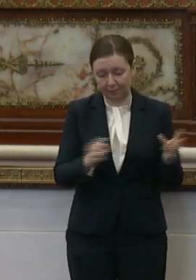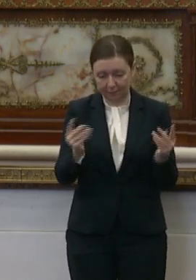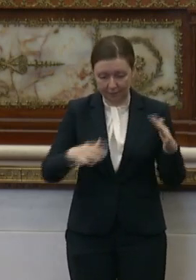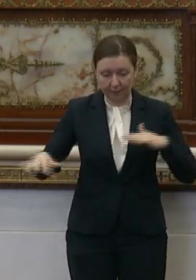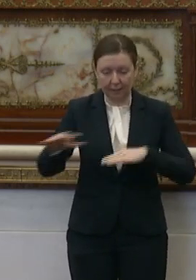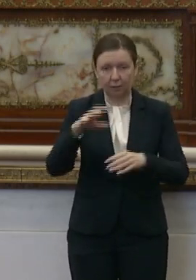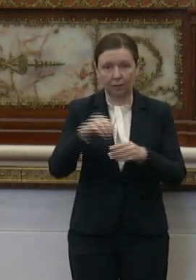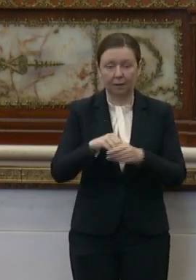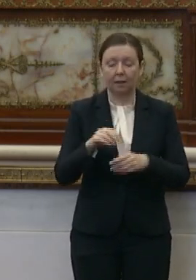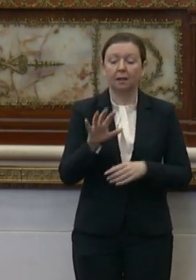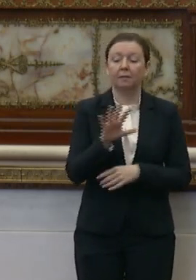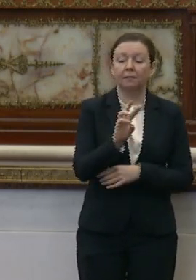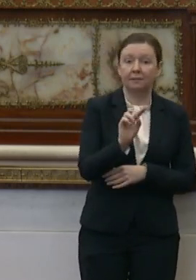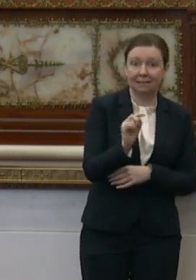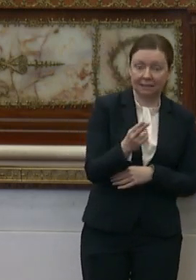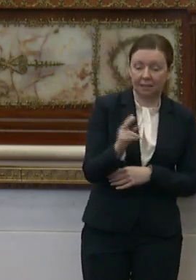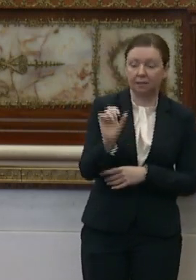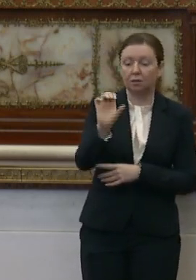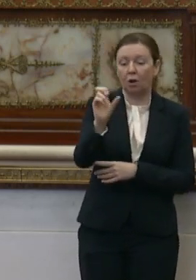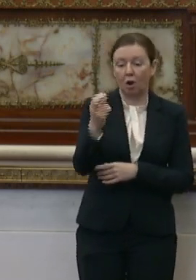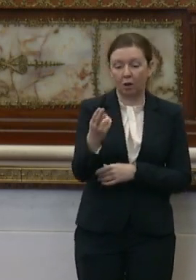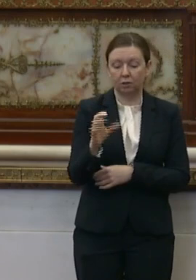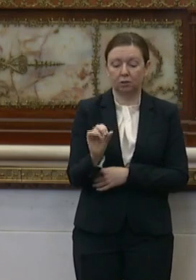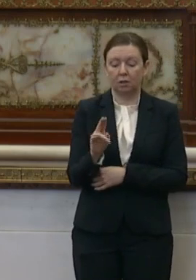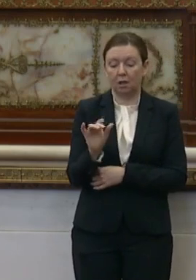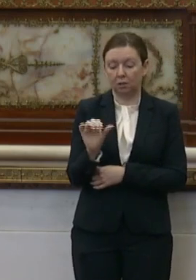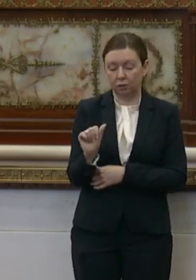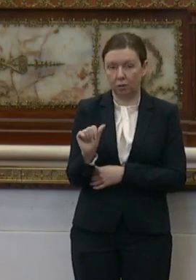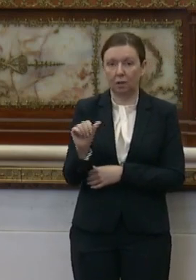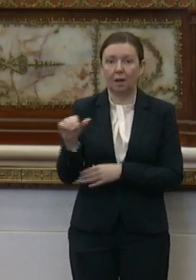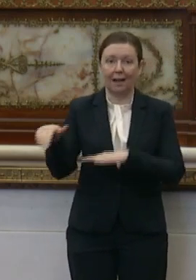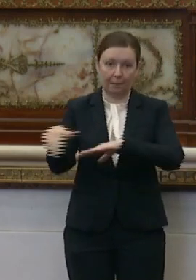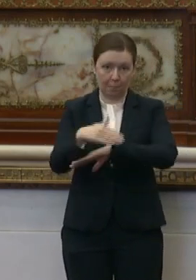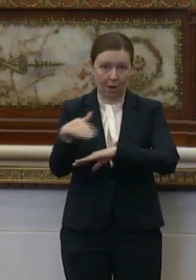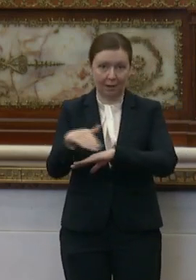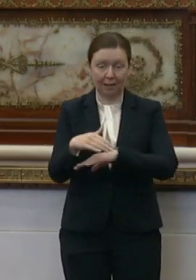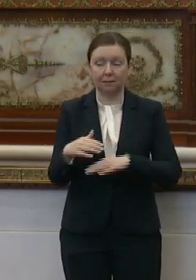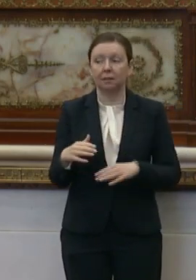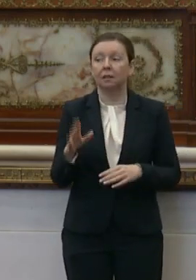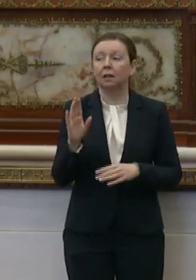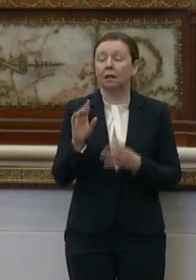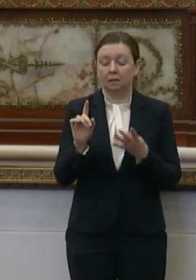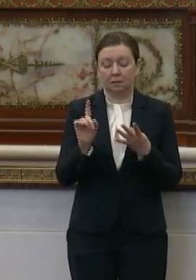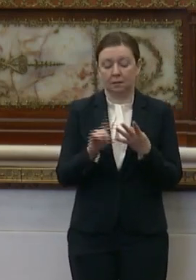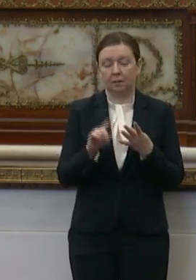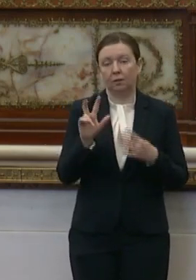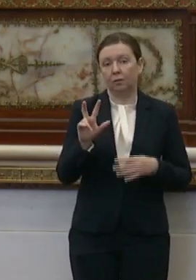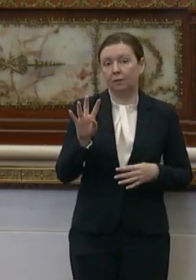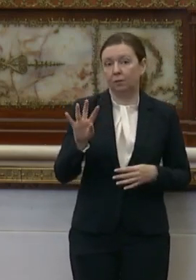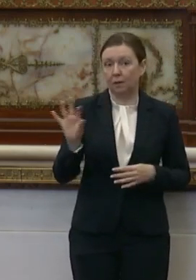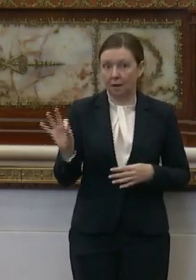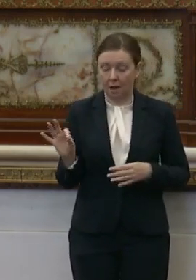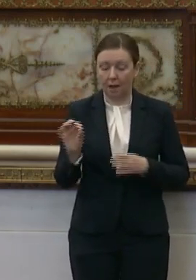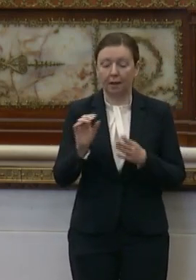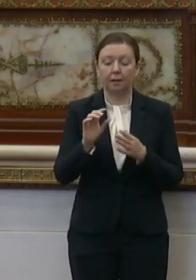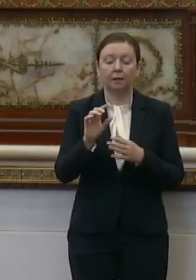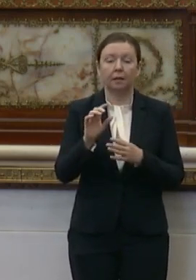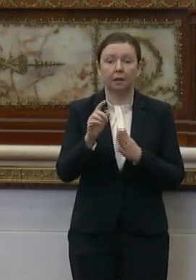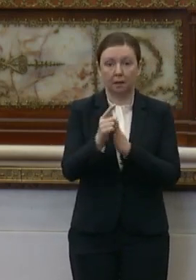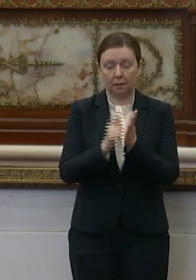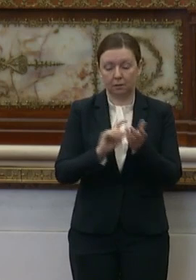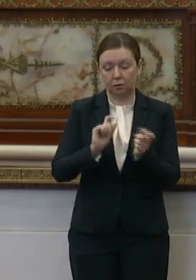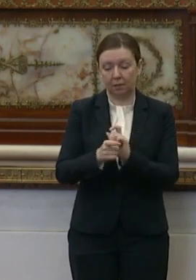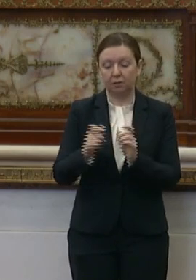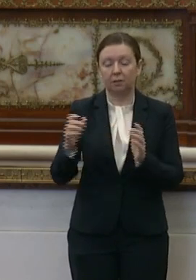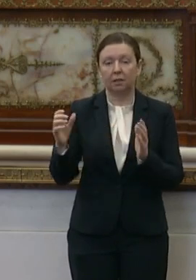area bounded by 56th Street, Arch Street, Conestoga Street, and Market Street. And Bill Number 200349, entitled An Ordinance Amending Title